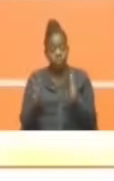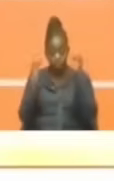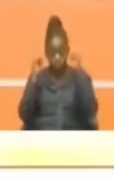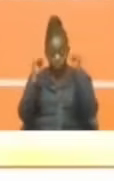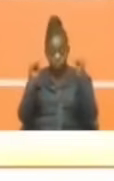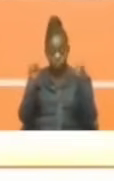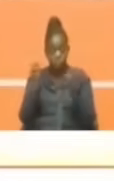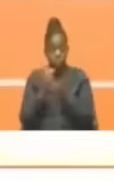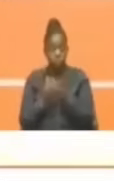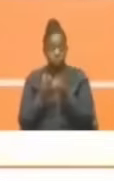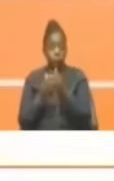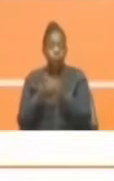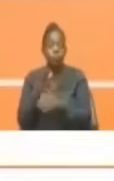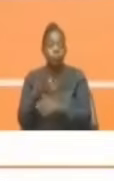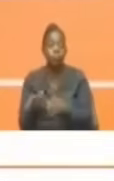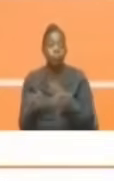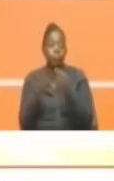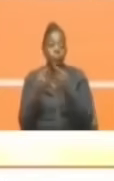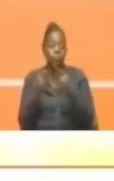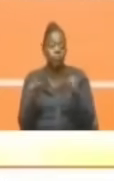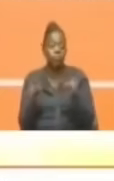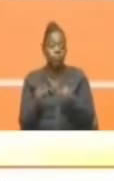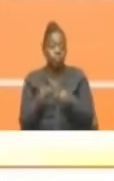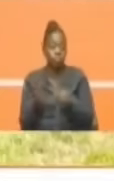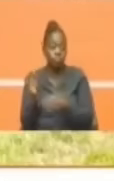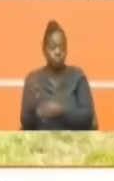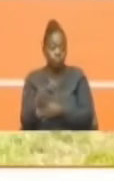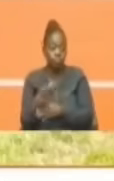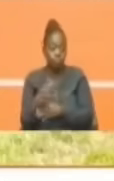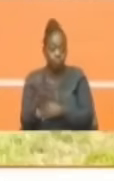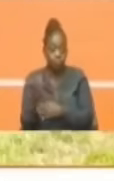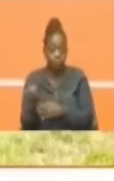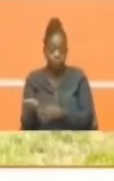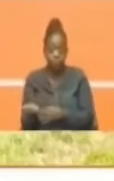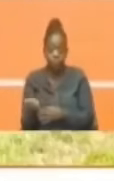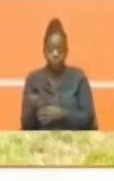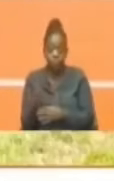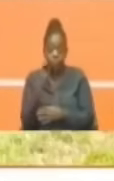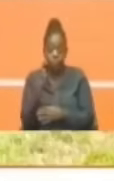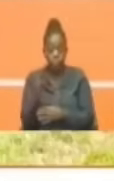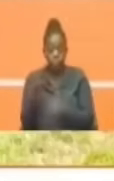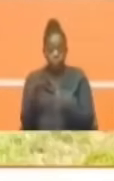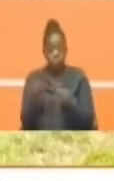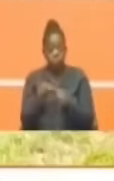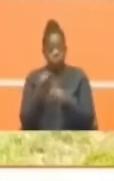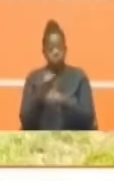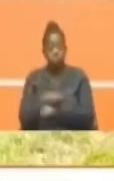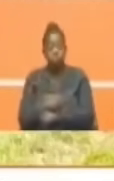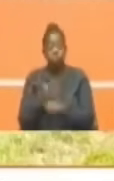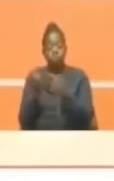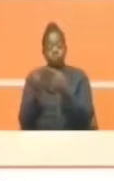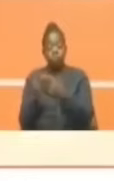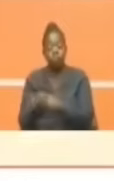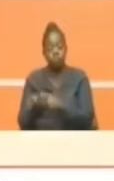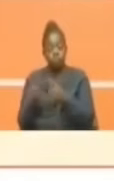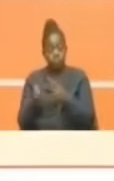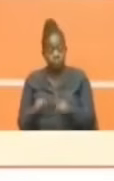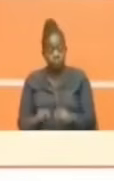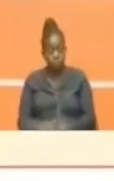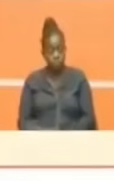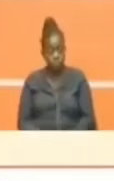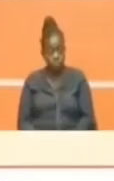gwa gwetayudde akakulembeze ku mitindi egy'enjawulo okubadde baminisita abakungu b'omu kibiina ky'e NRM kusa n'amasomero ag'enjawulo